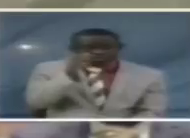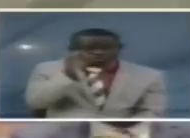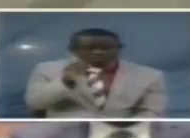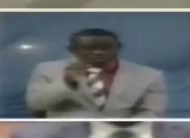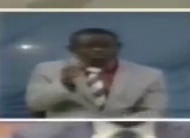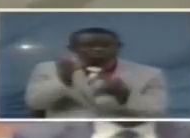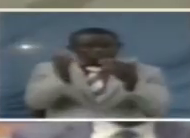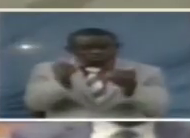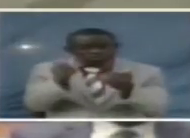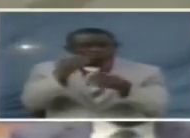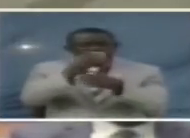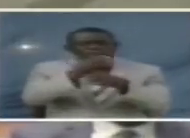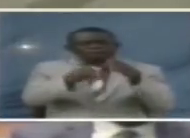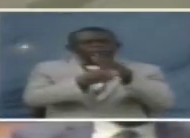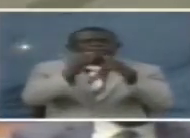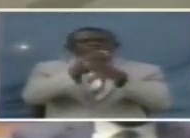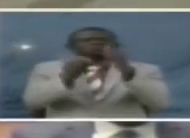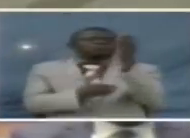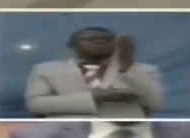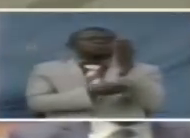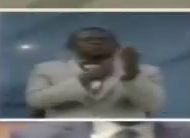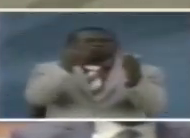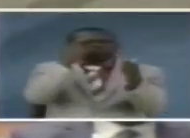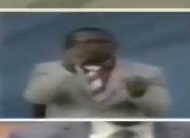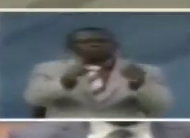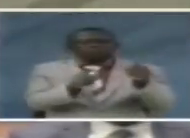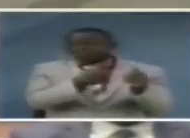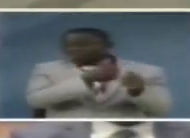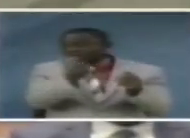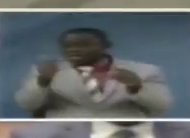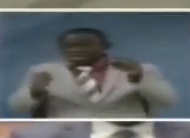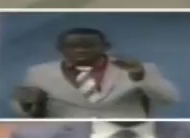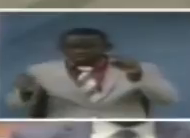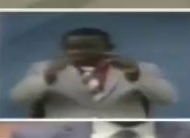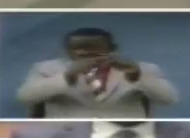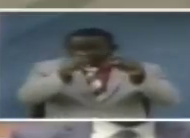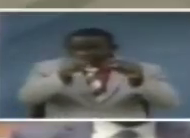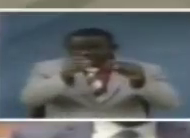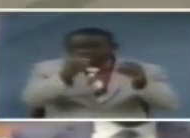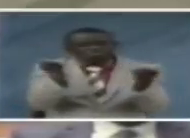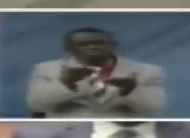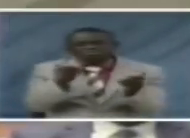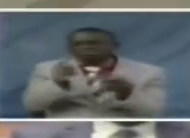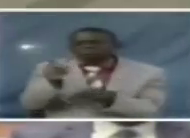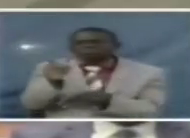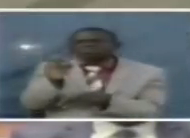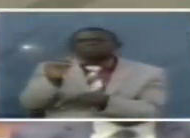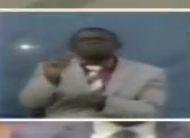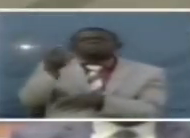the record of the patriotic front in delivering infrastructure to the people is unmatched.